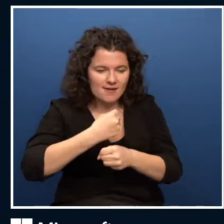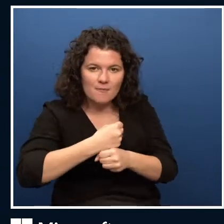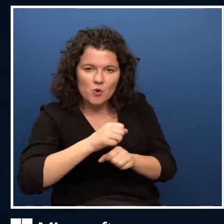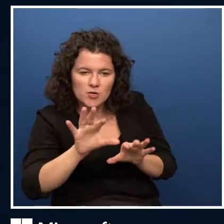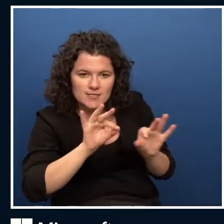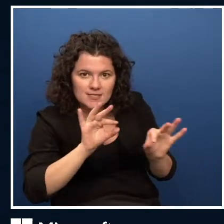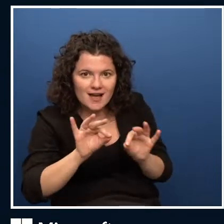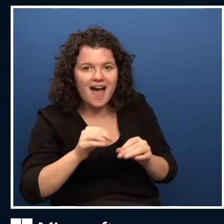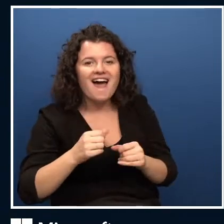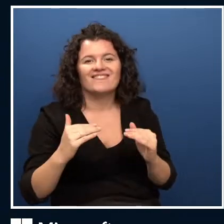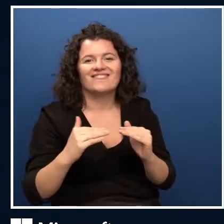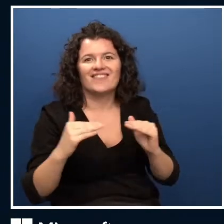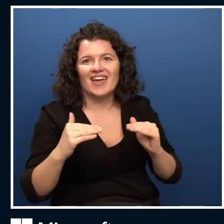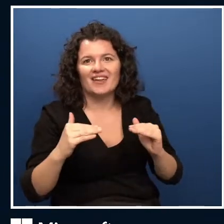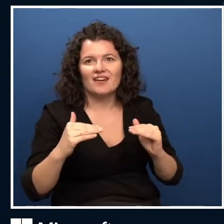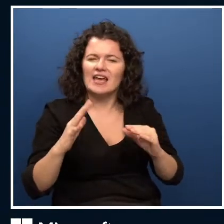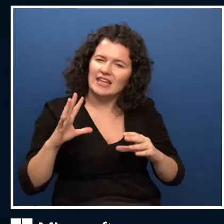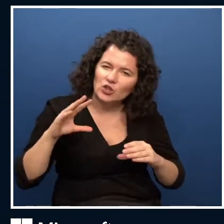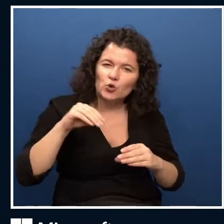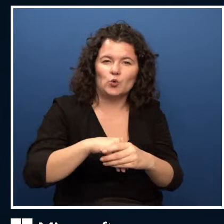talk.